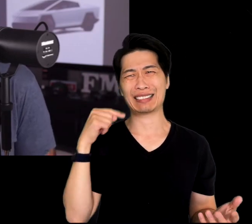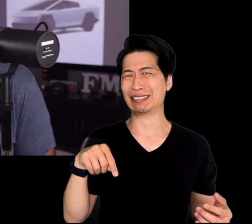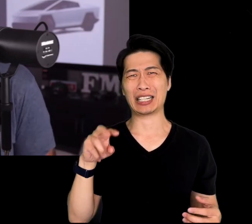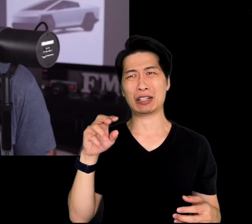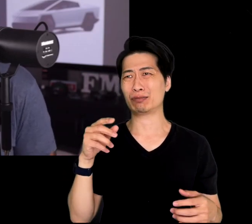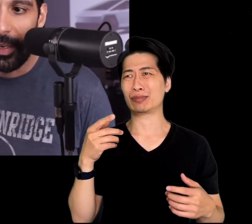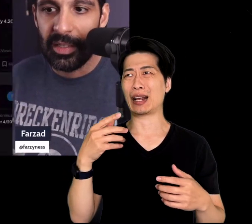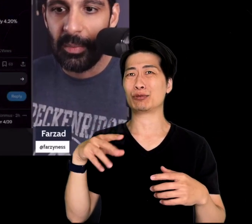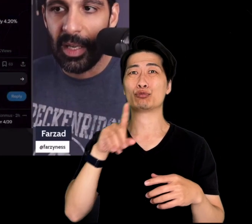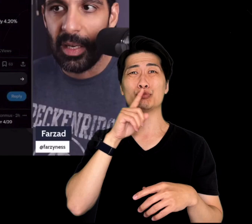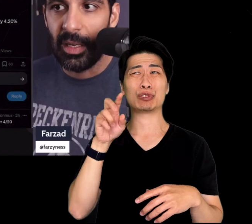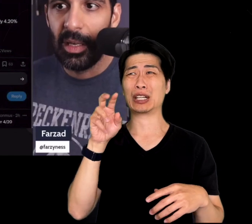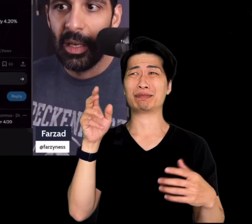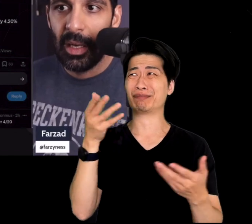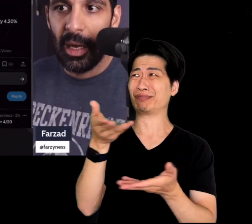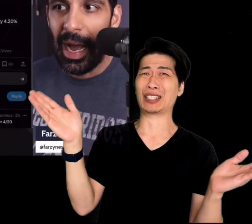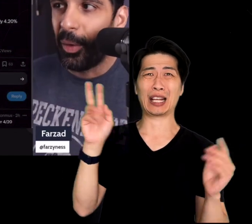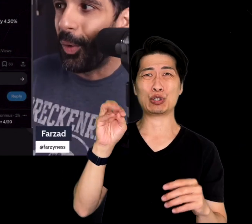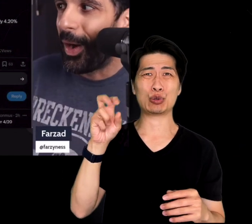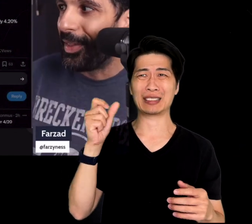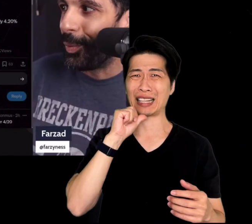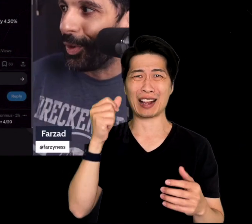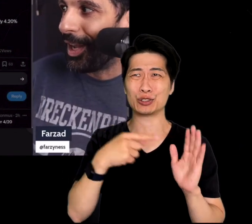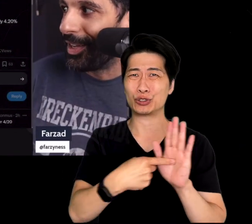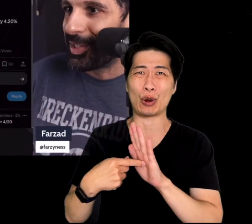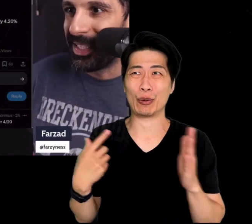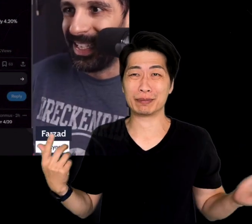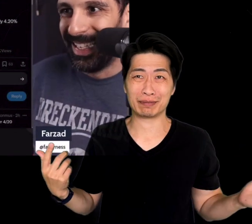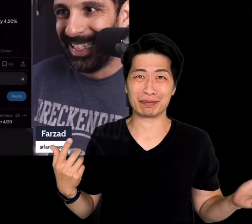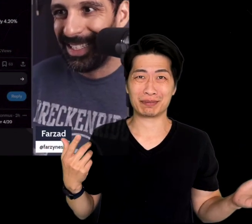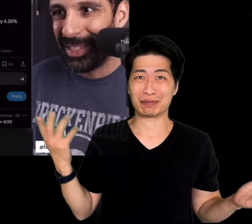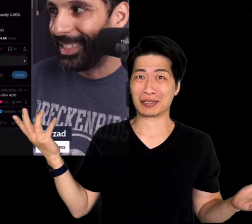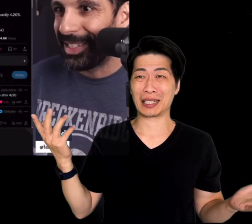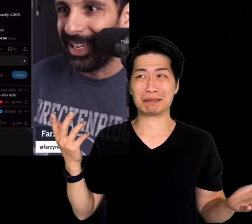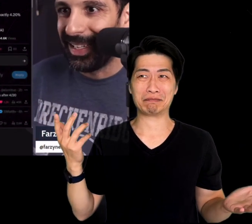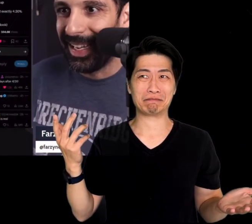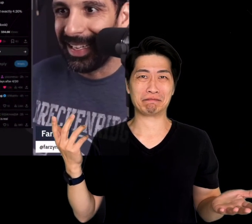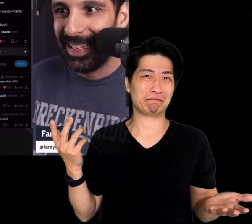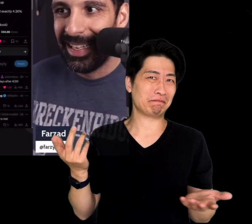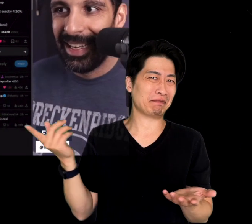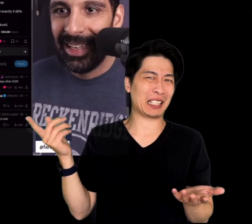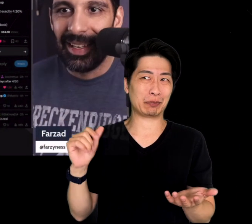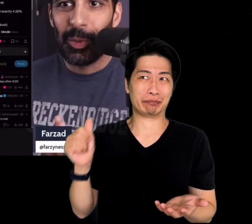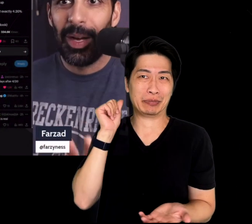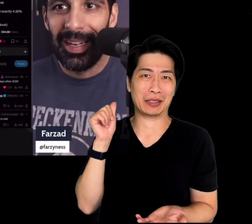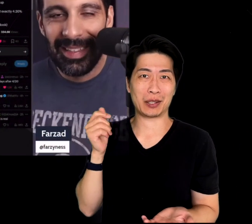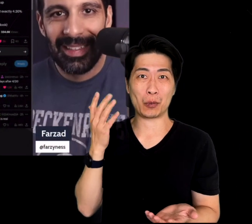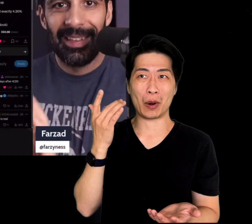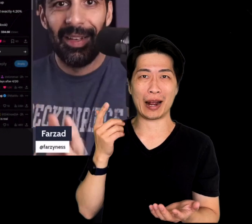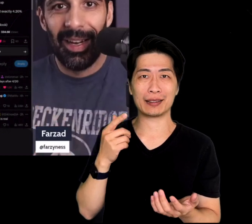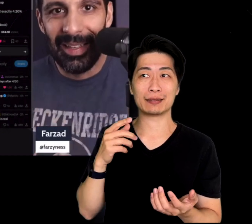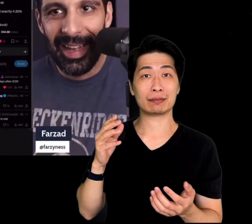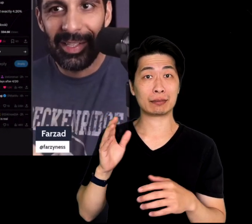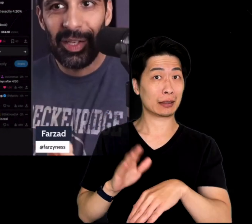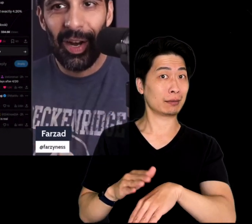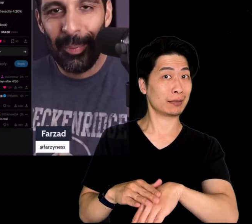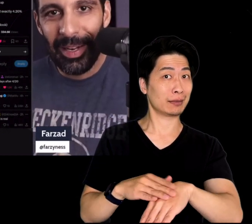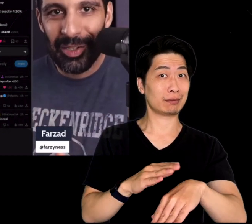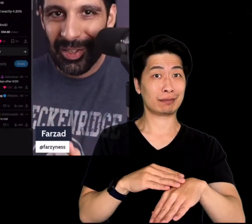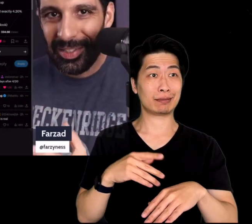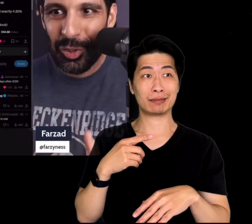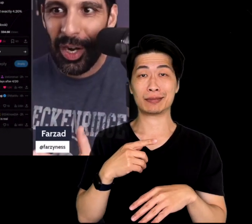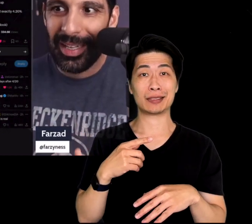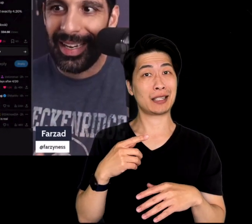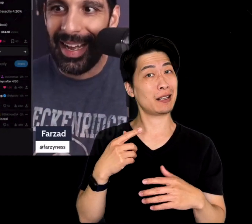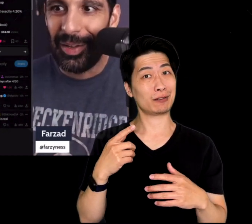all in mainstream media, legacy media. I don't know why they would, honestly, because it is kind of like, guess what? Legacy